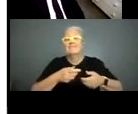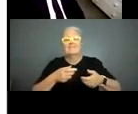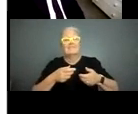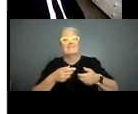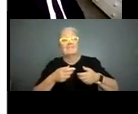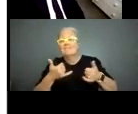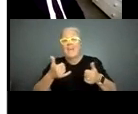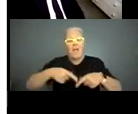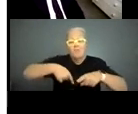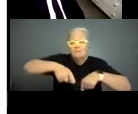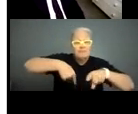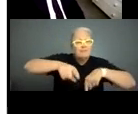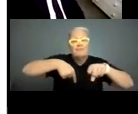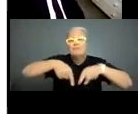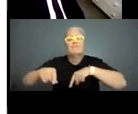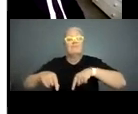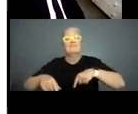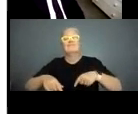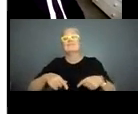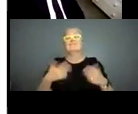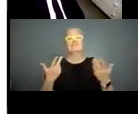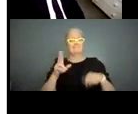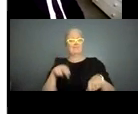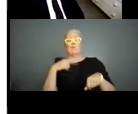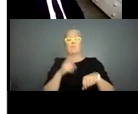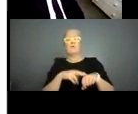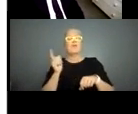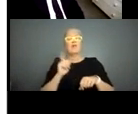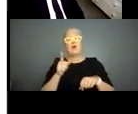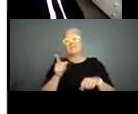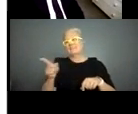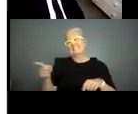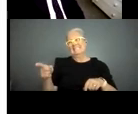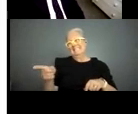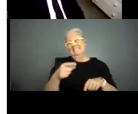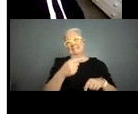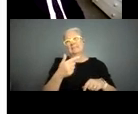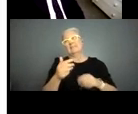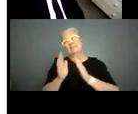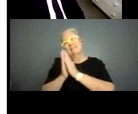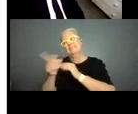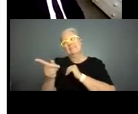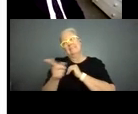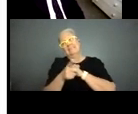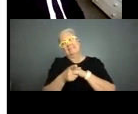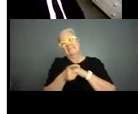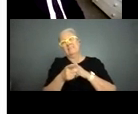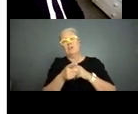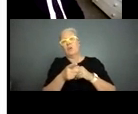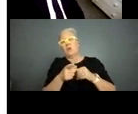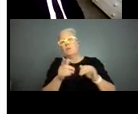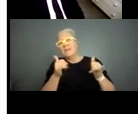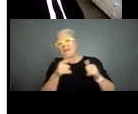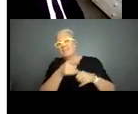can see them just playing perfectly naturally. There's no one's forced to play with anybody. They choose to. It's a